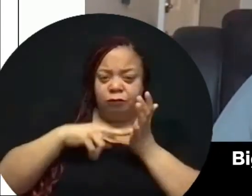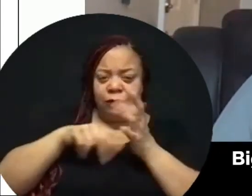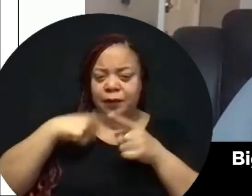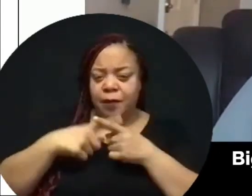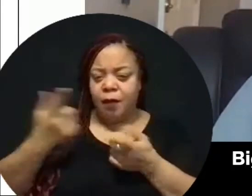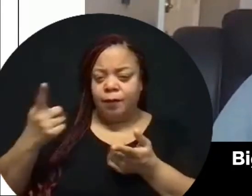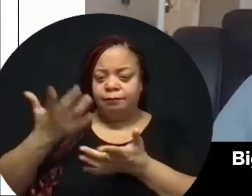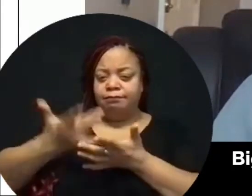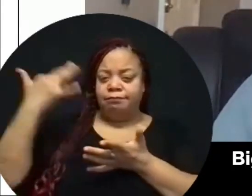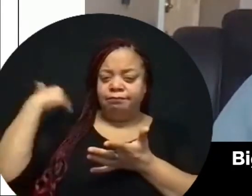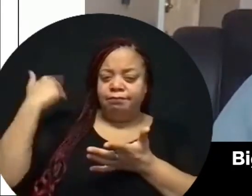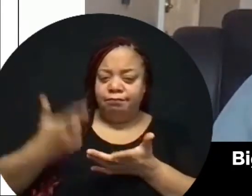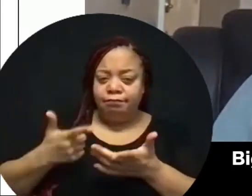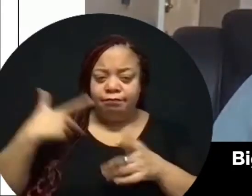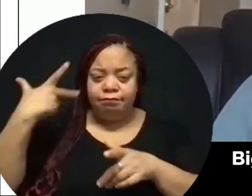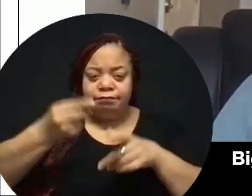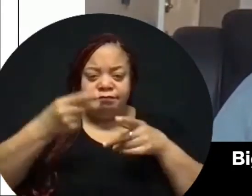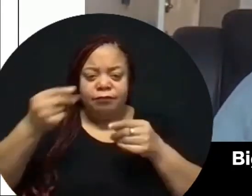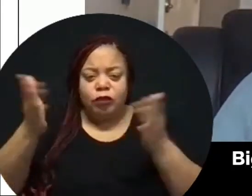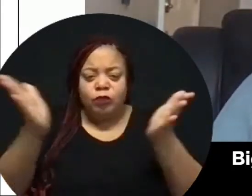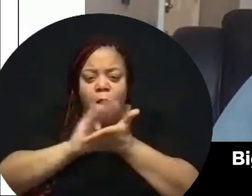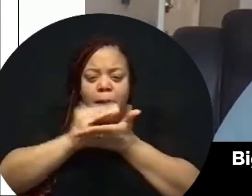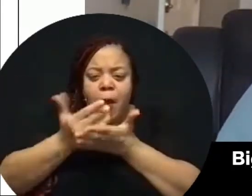And it's